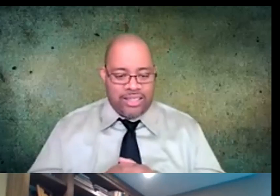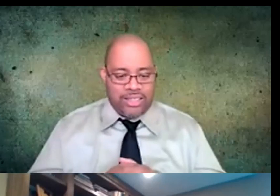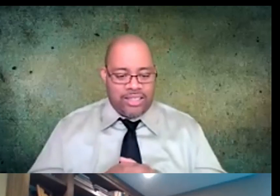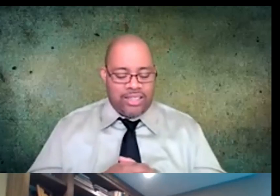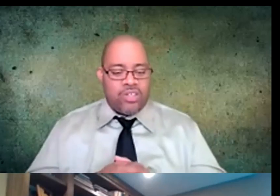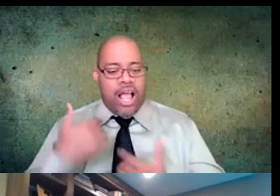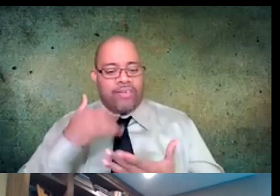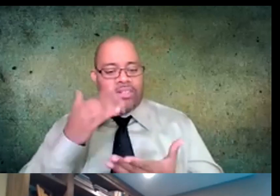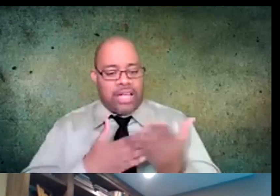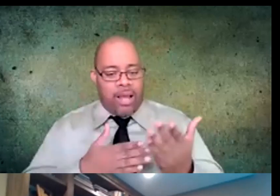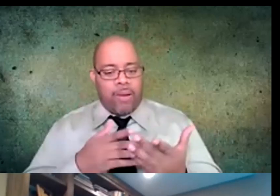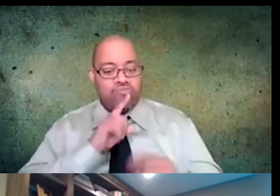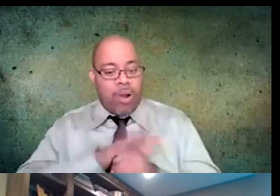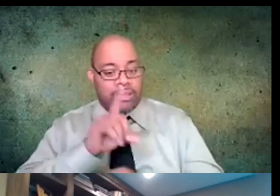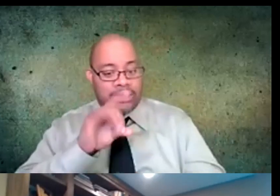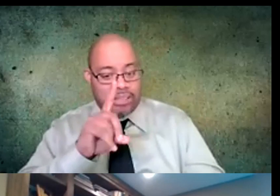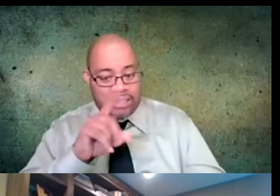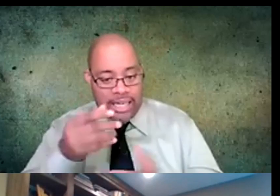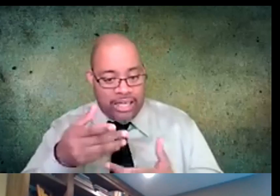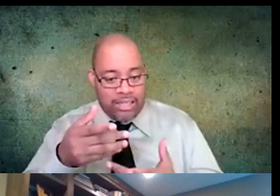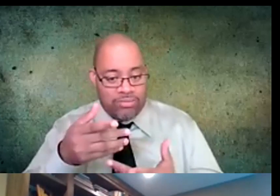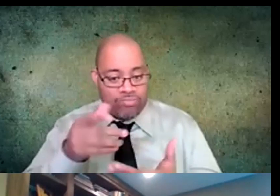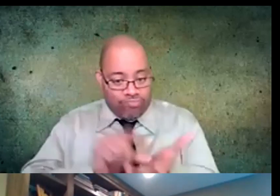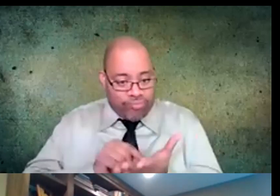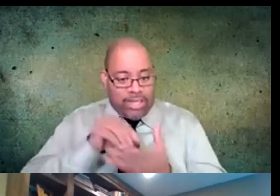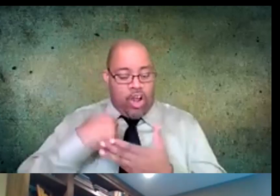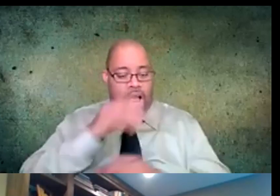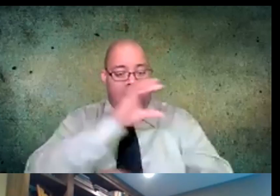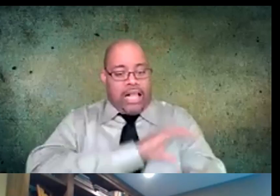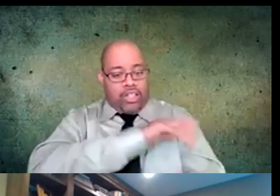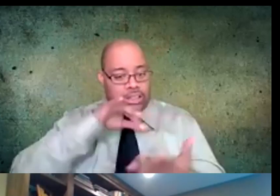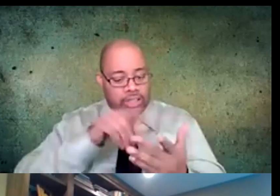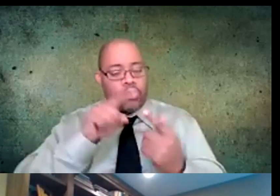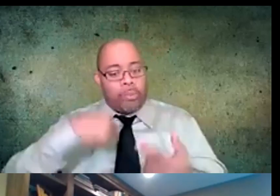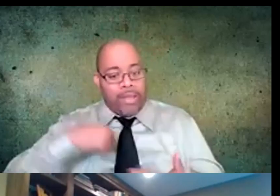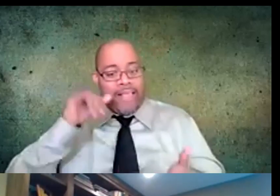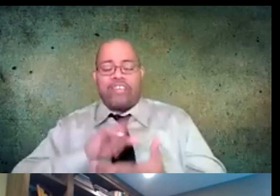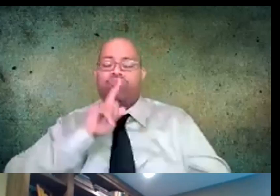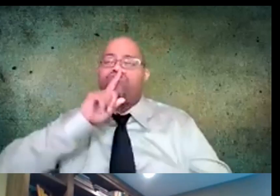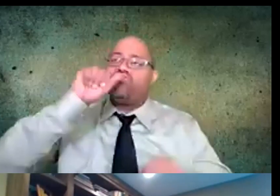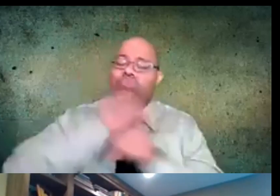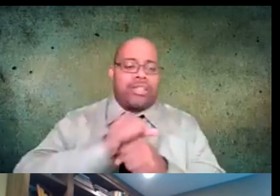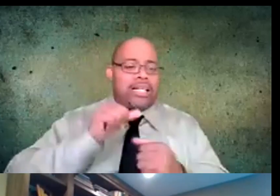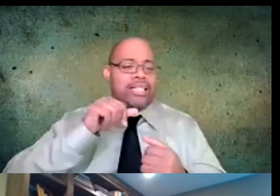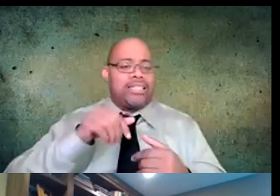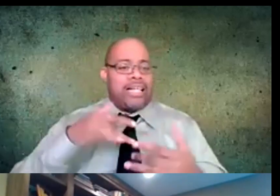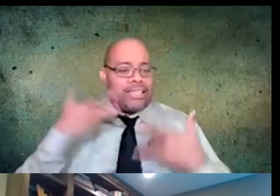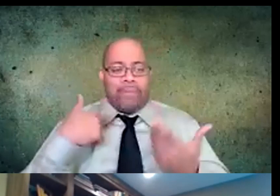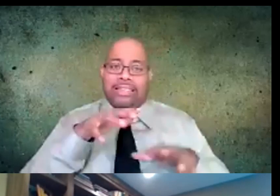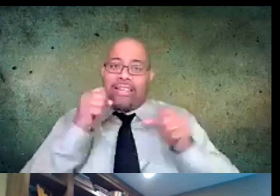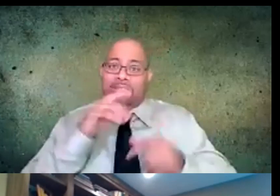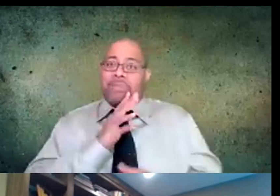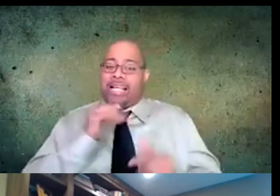our clinical studies. So to me, this is super exciting. Selfishly speaking, I